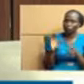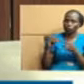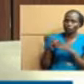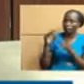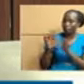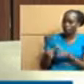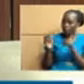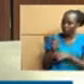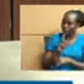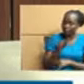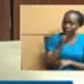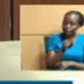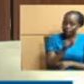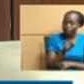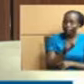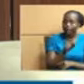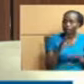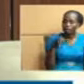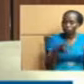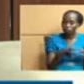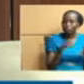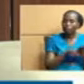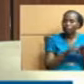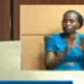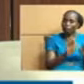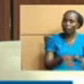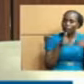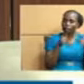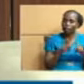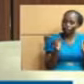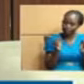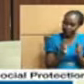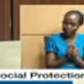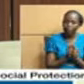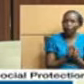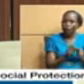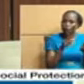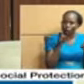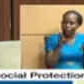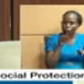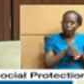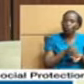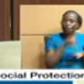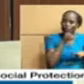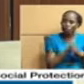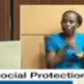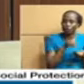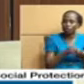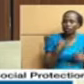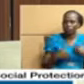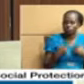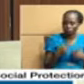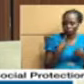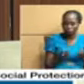This is a forum of members of Parliament with a common interest on the subject matter. And therefore, you will find us with